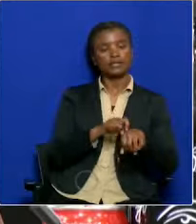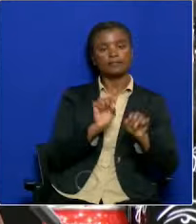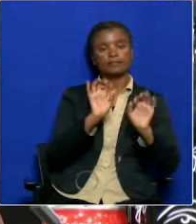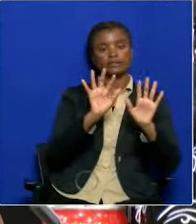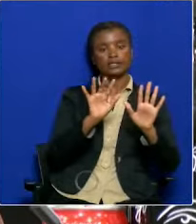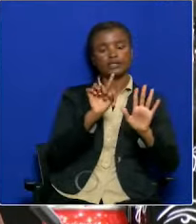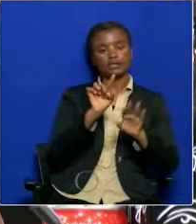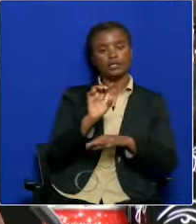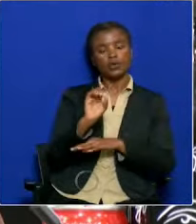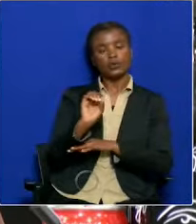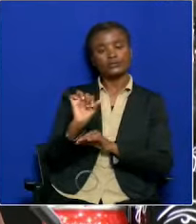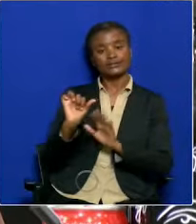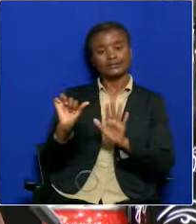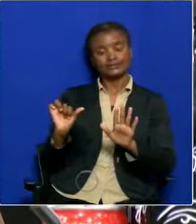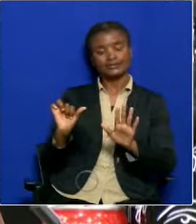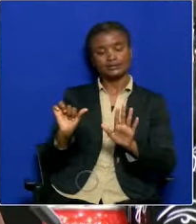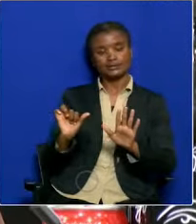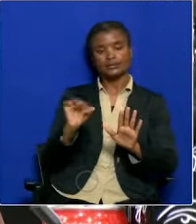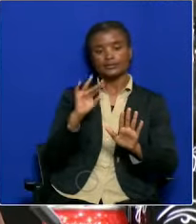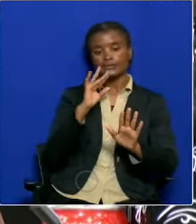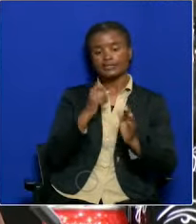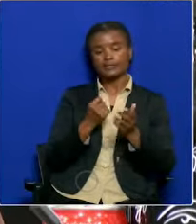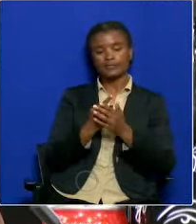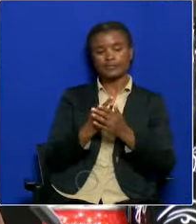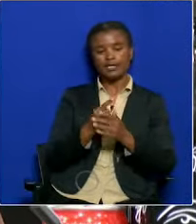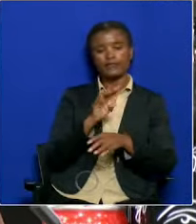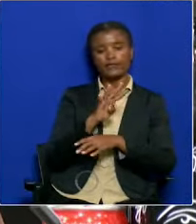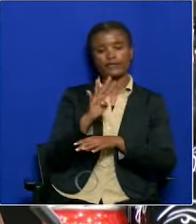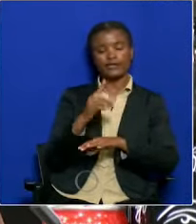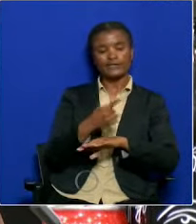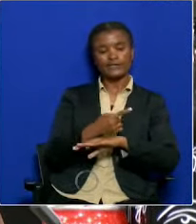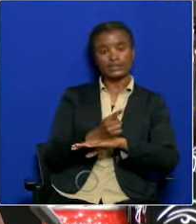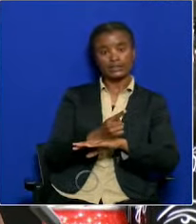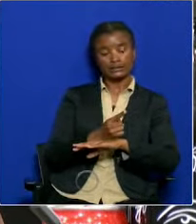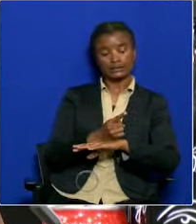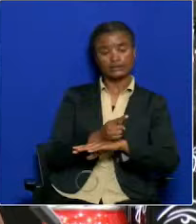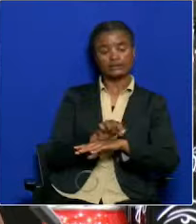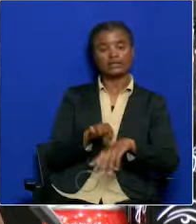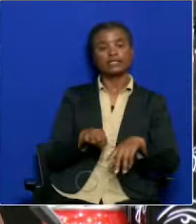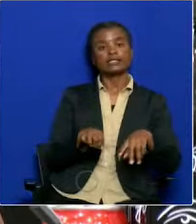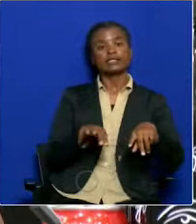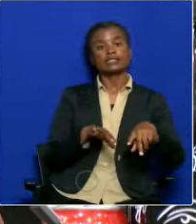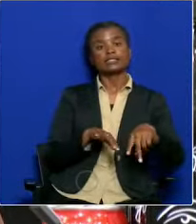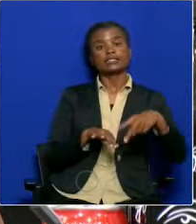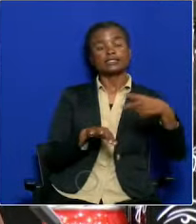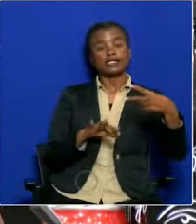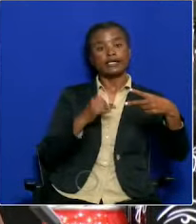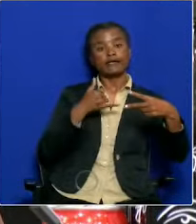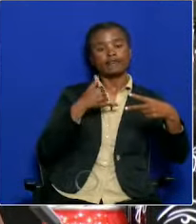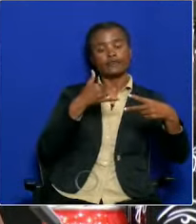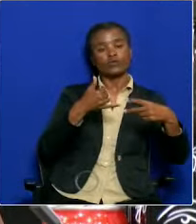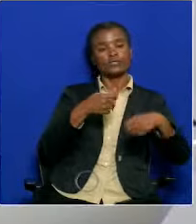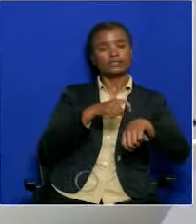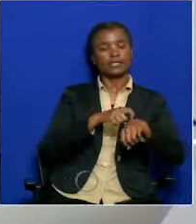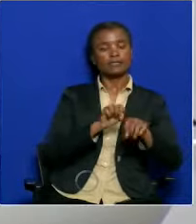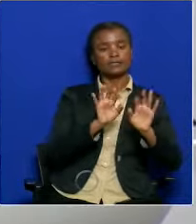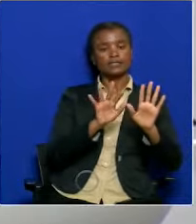seconds. The second call at 10:28 was 34